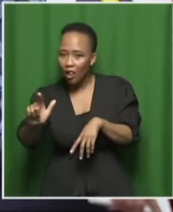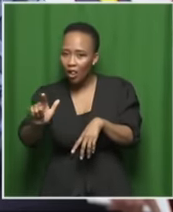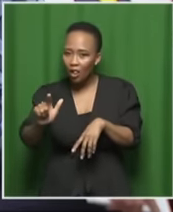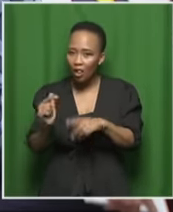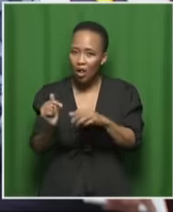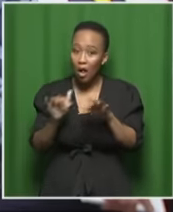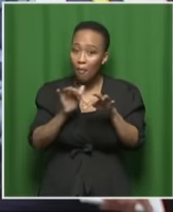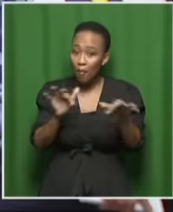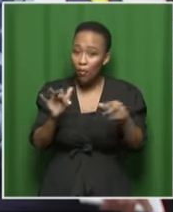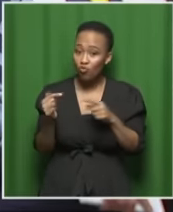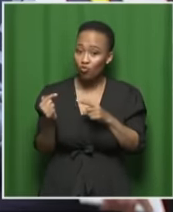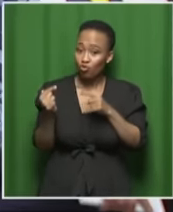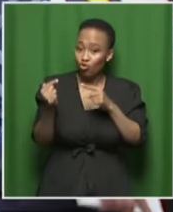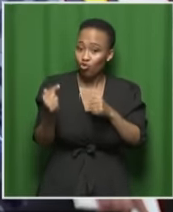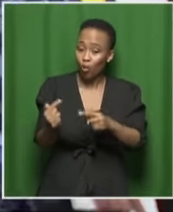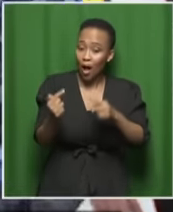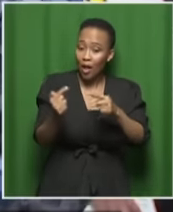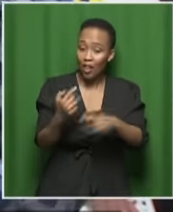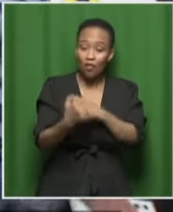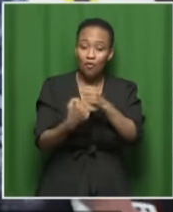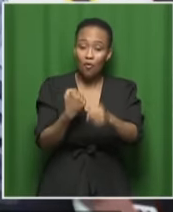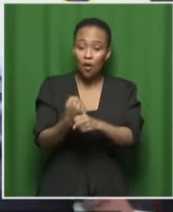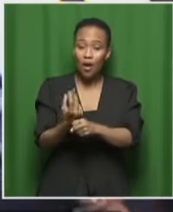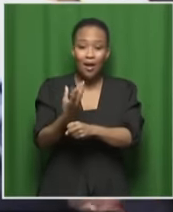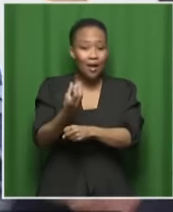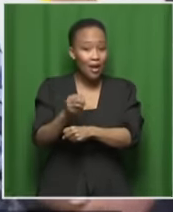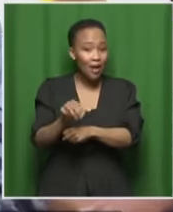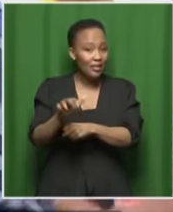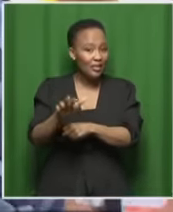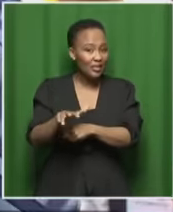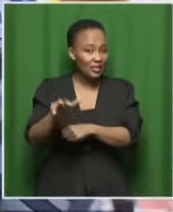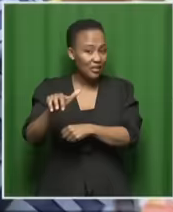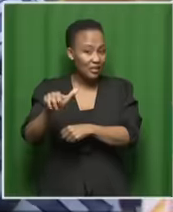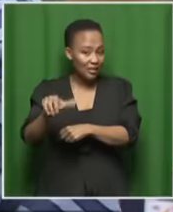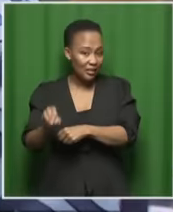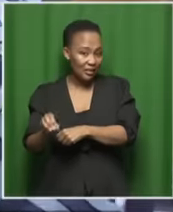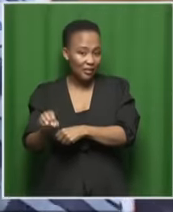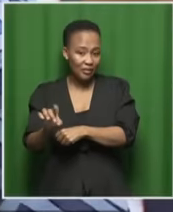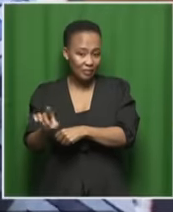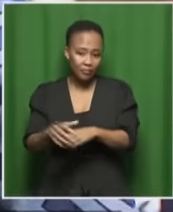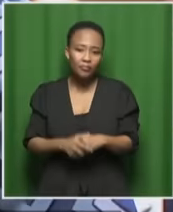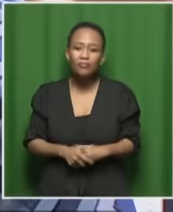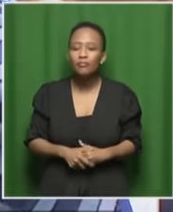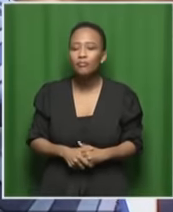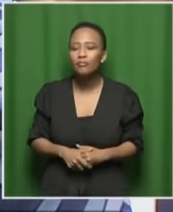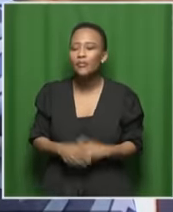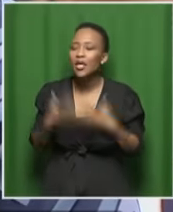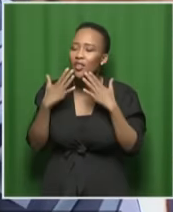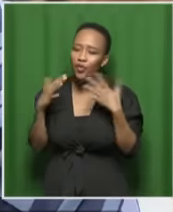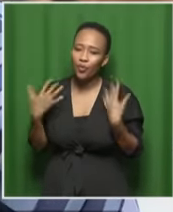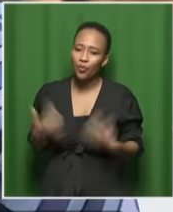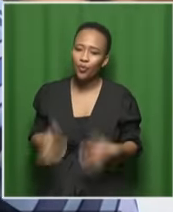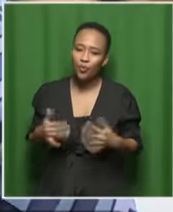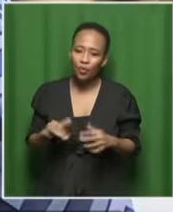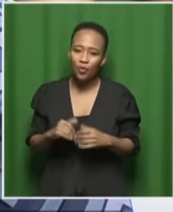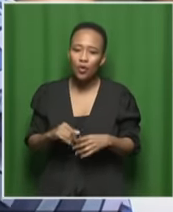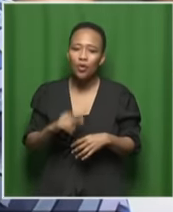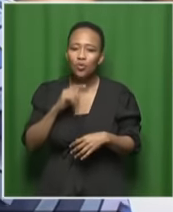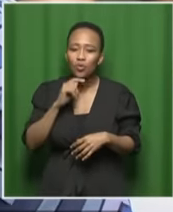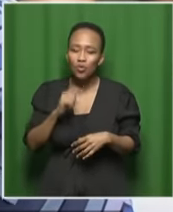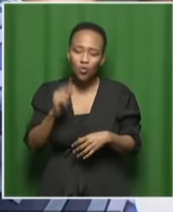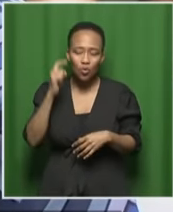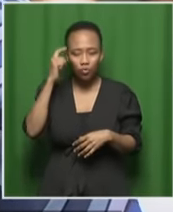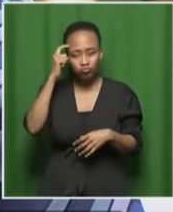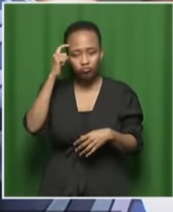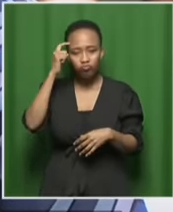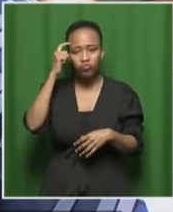in 1960? Thank you, sir, for the opportunity. Surely not. If you take into consideration something that is very, very key, which is the